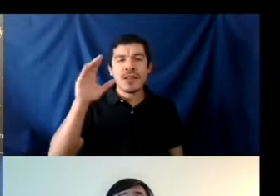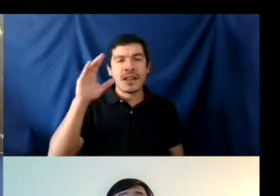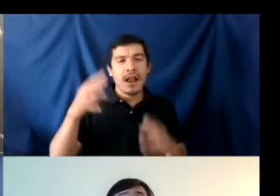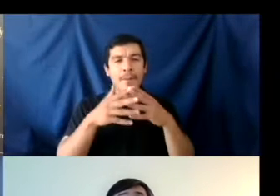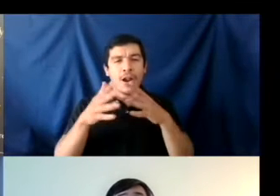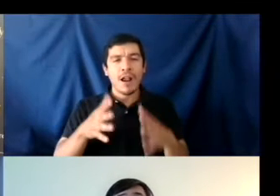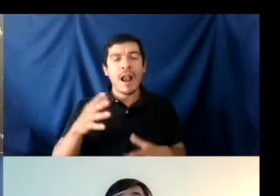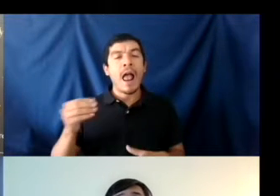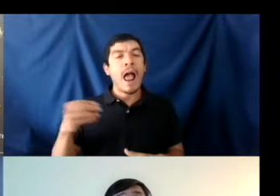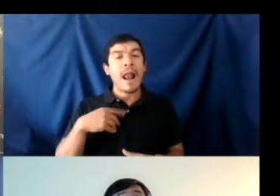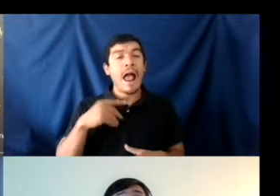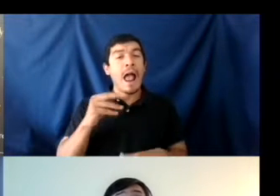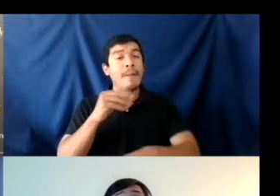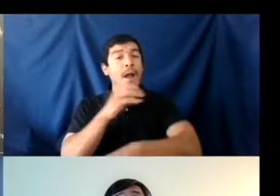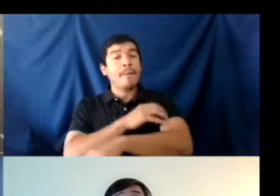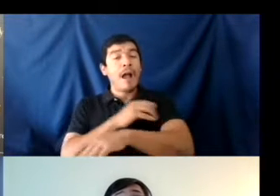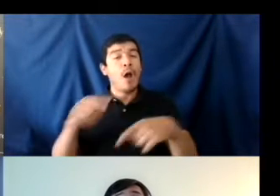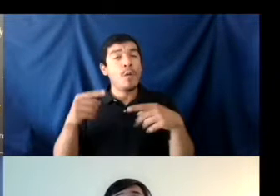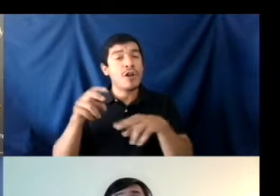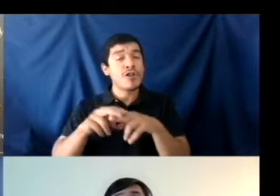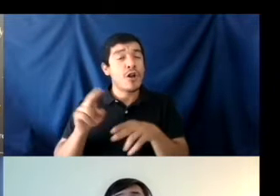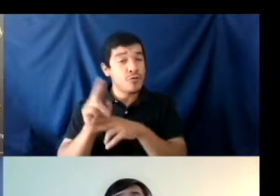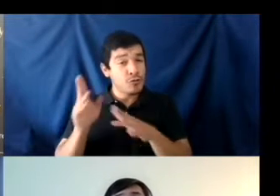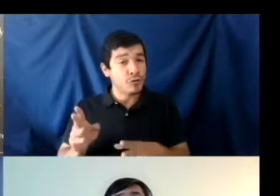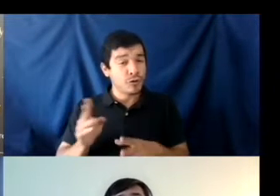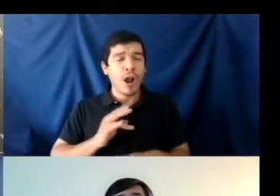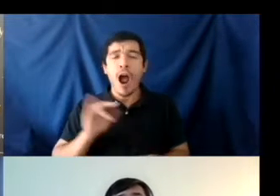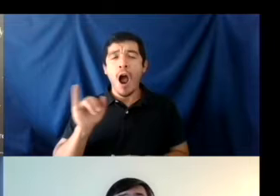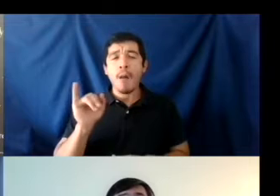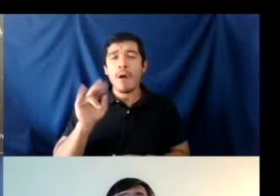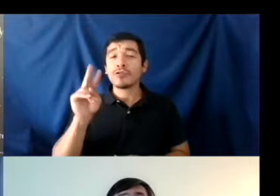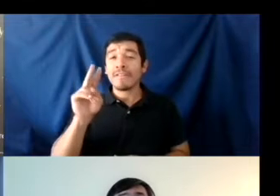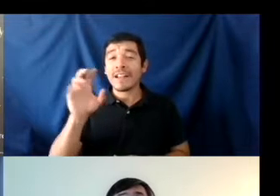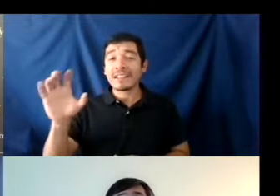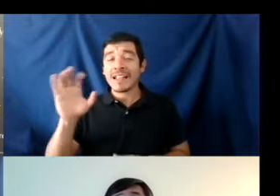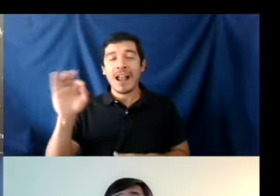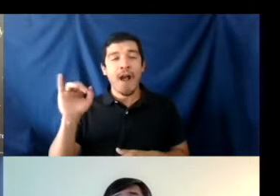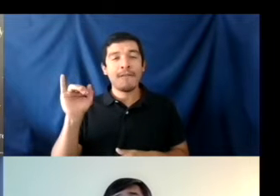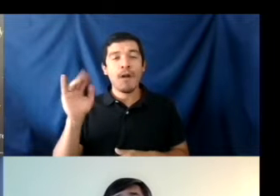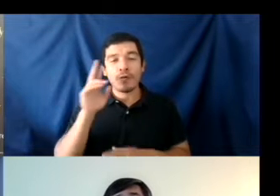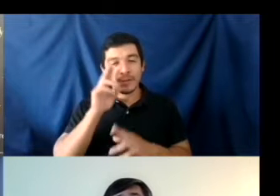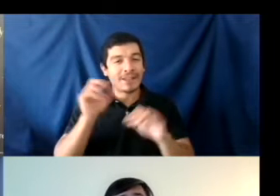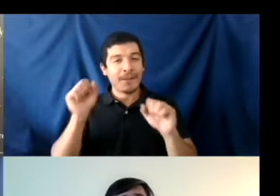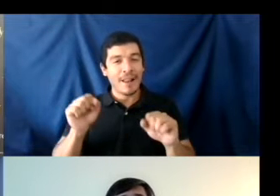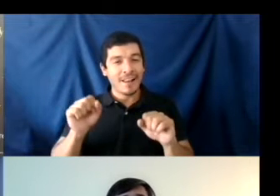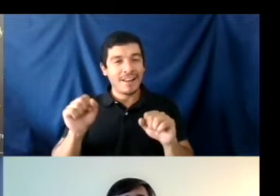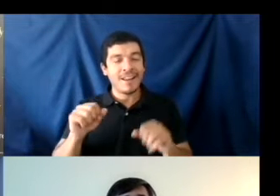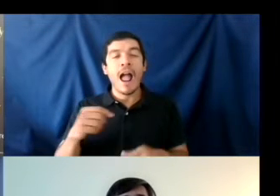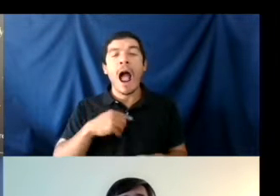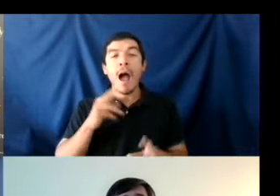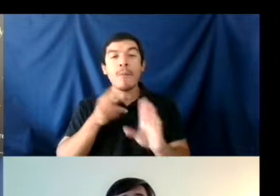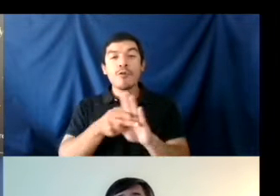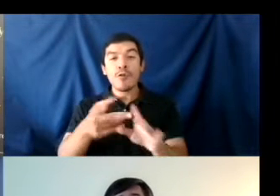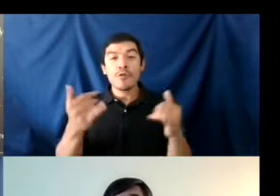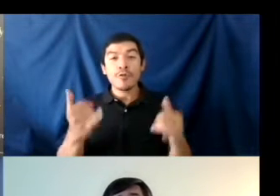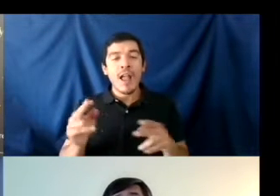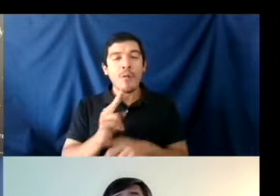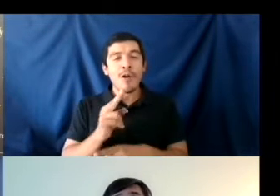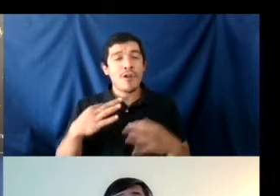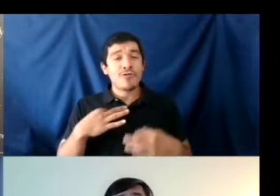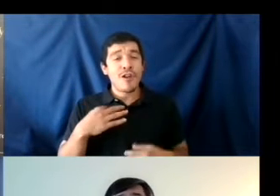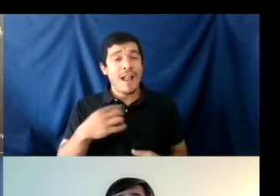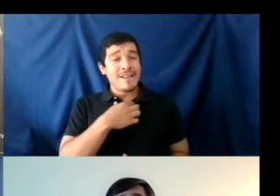user. I'm also Vice Chairman of RespectAbility's Board of Directors. I'm joining you today wearing a shirt and tie and